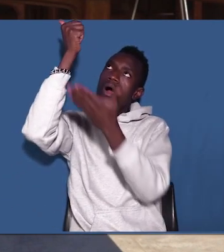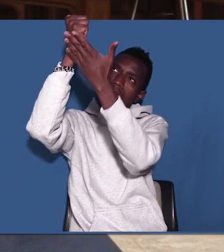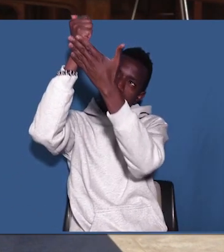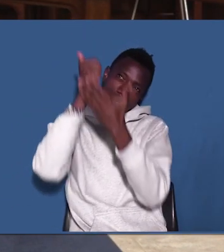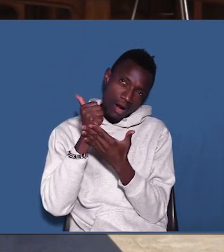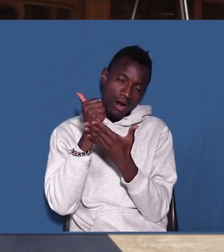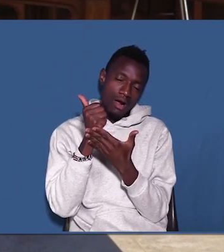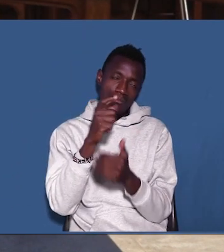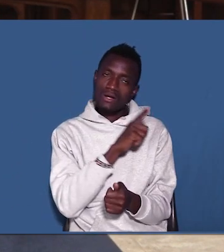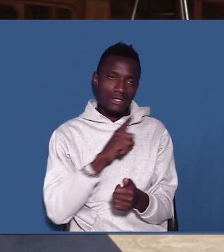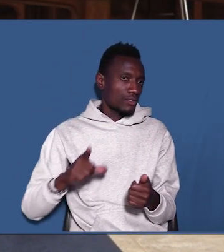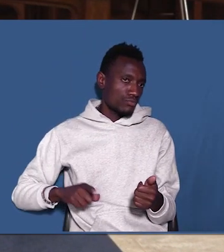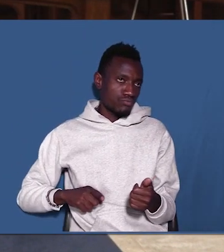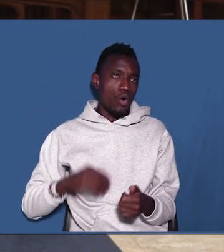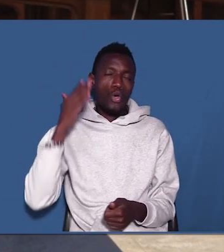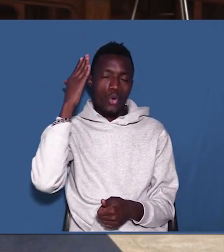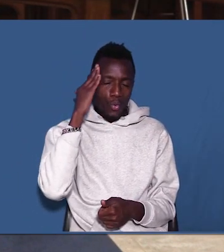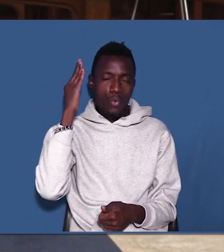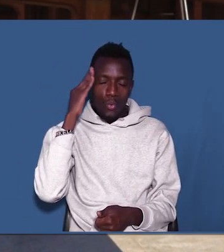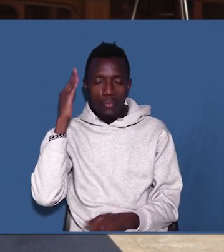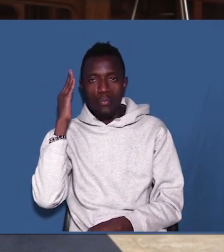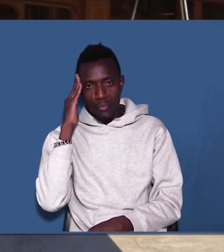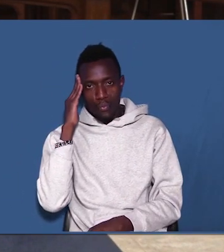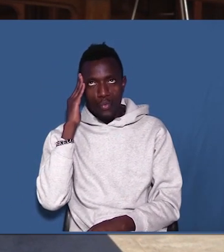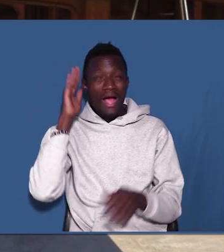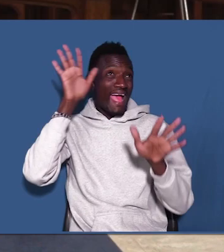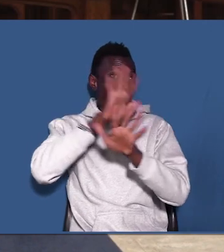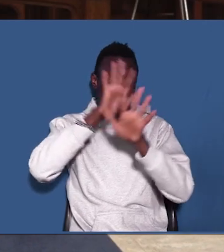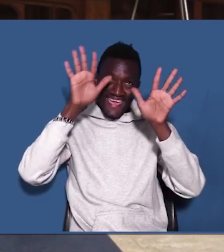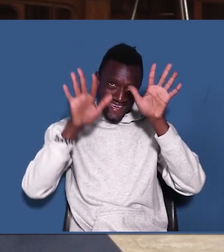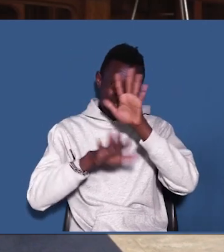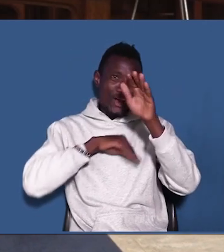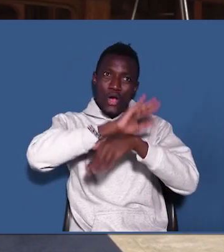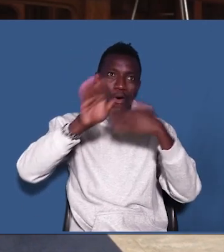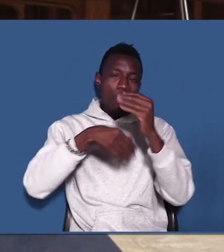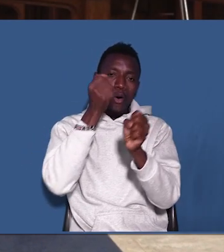this truth, that all that you did was